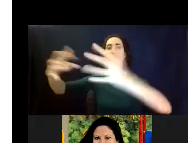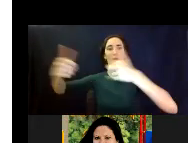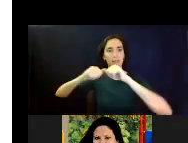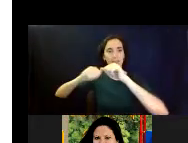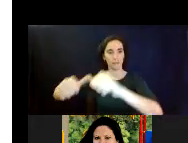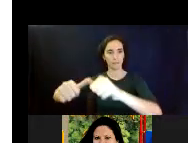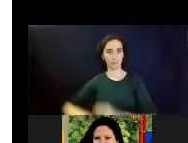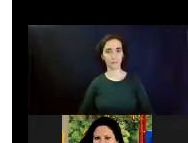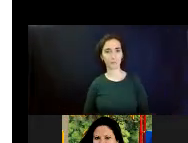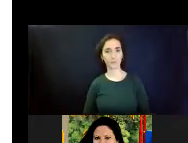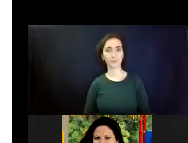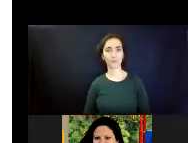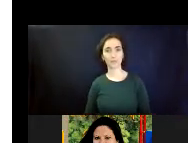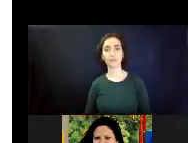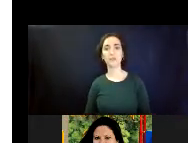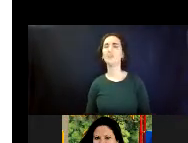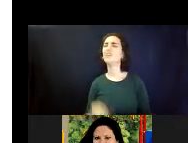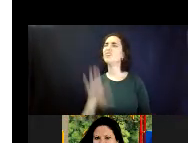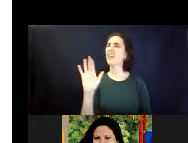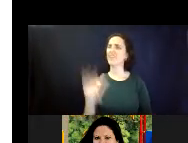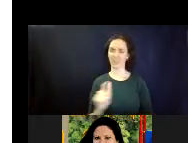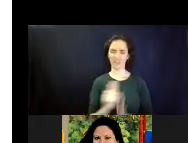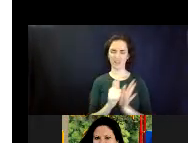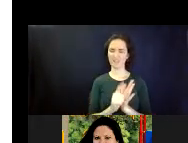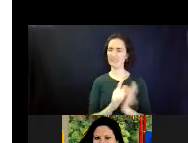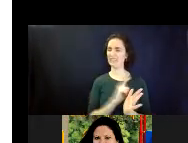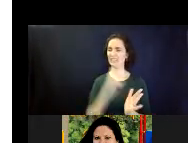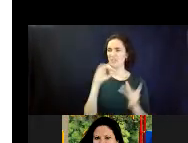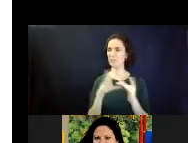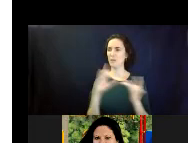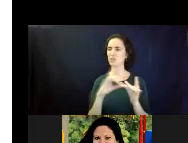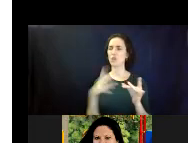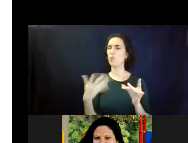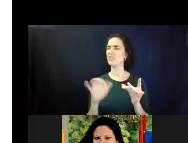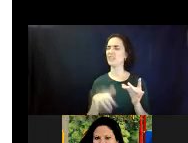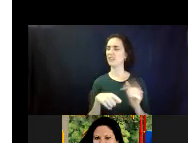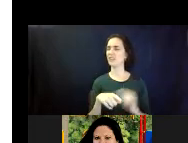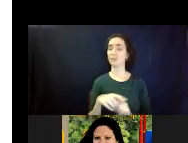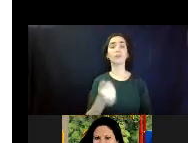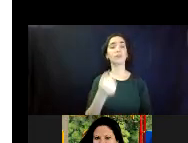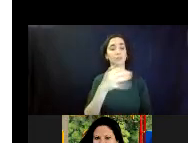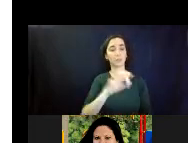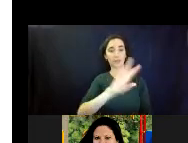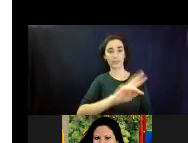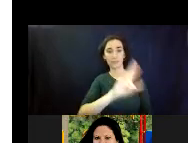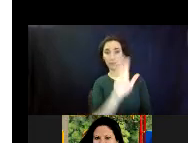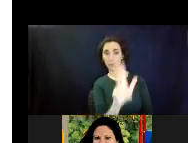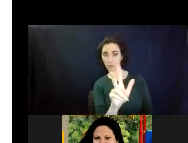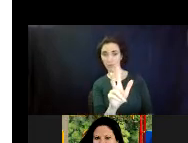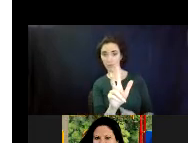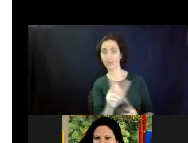So what was that legislation that I just mentioned? In 1973,